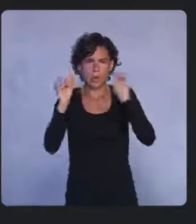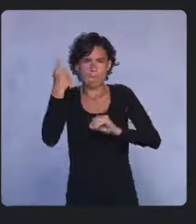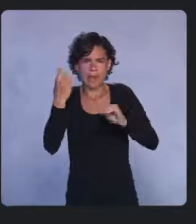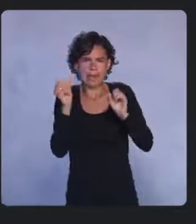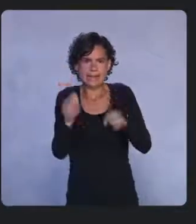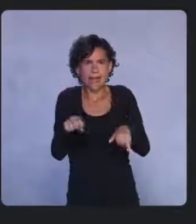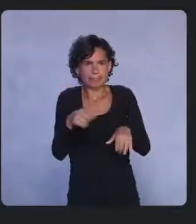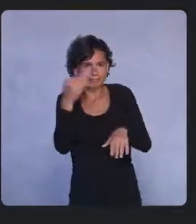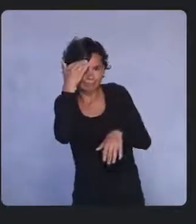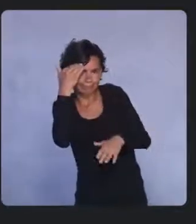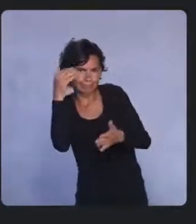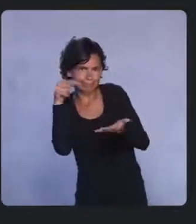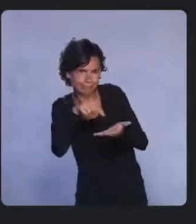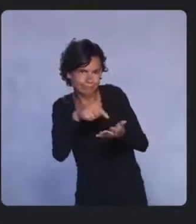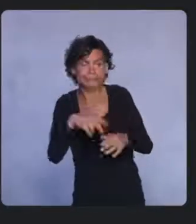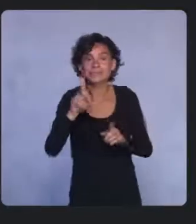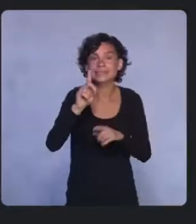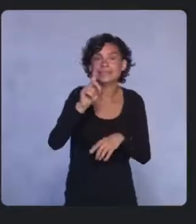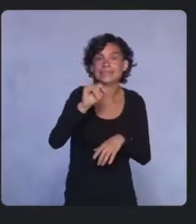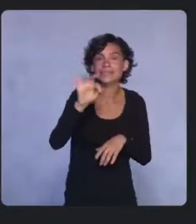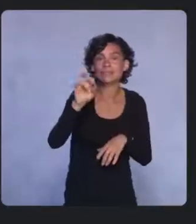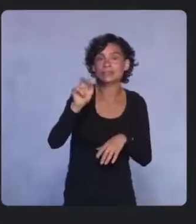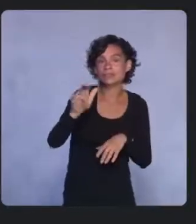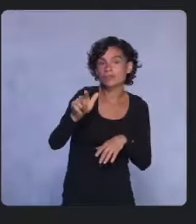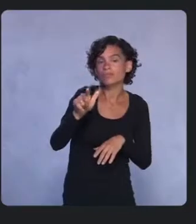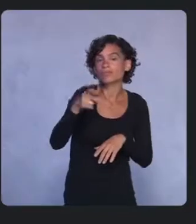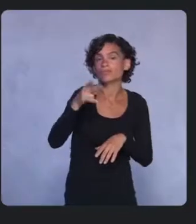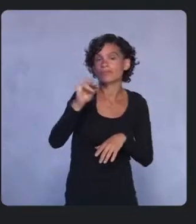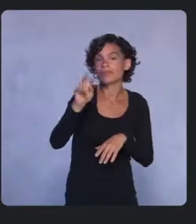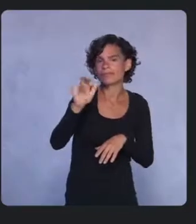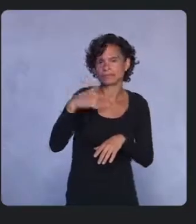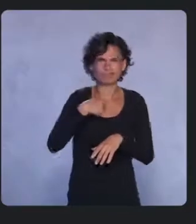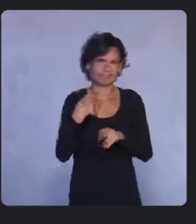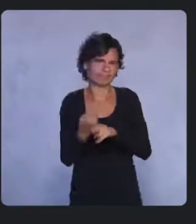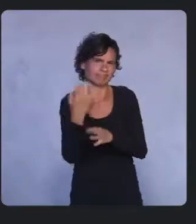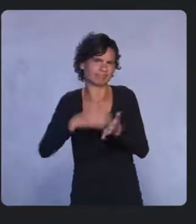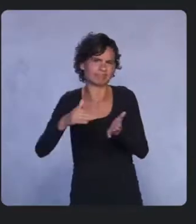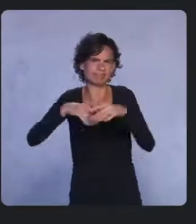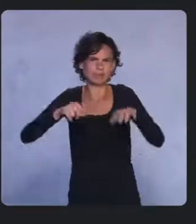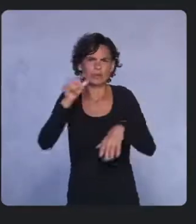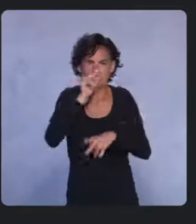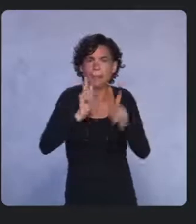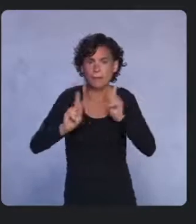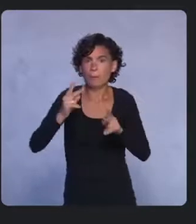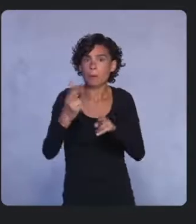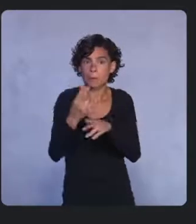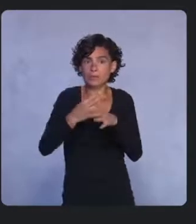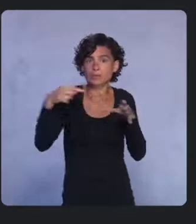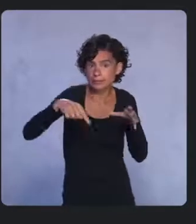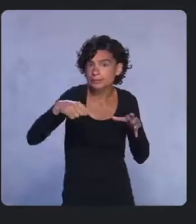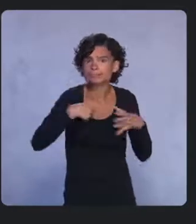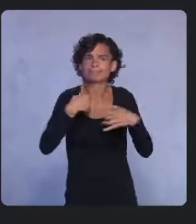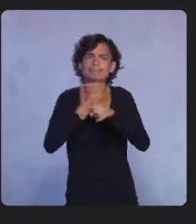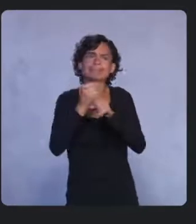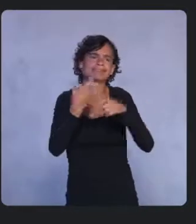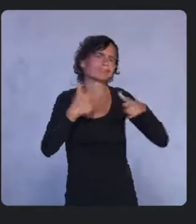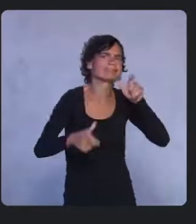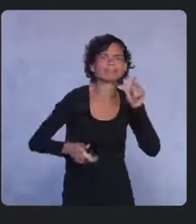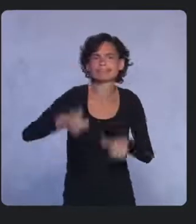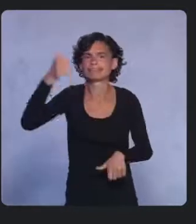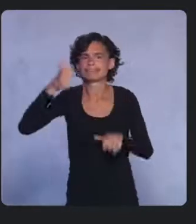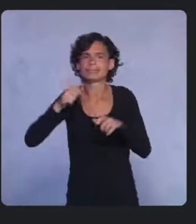have. To help developers everywhere use differential privacy, we created the world's largest open source library